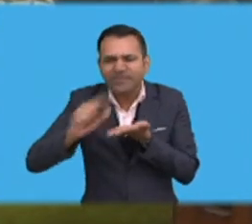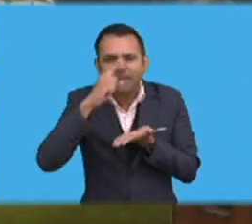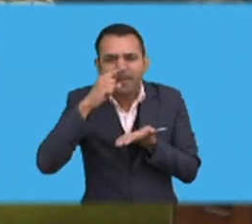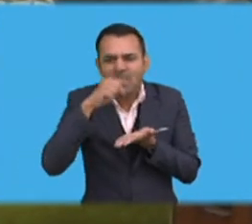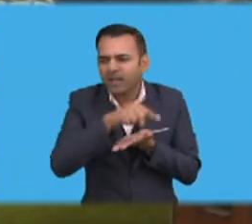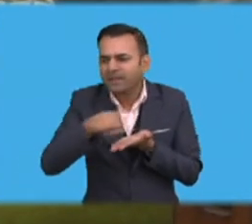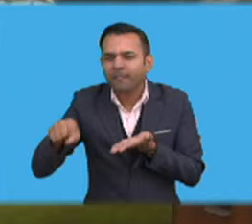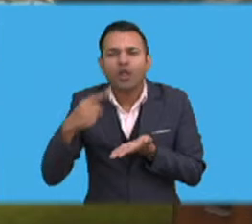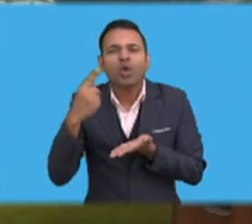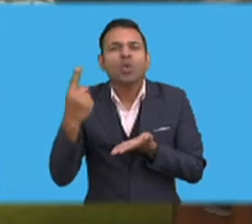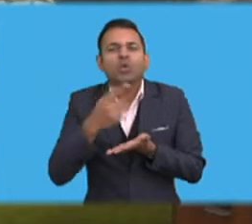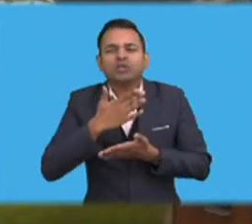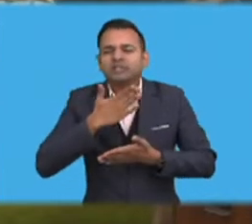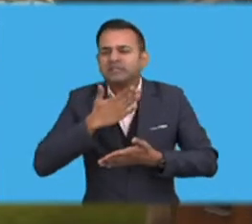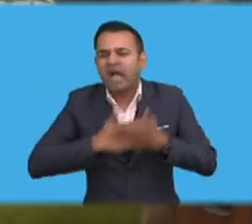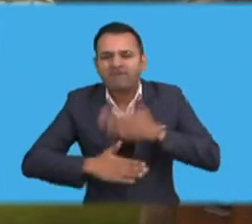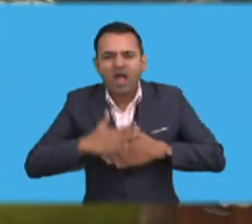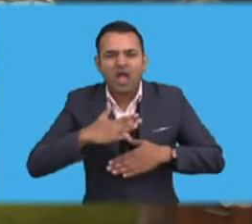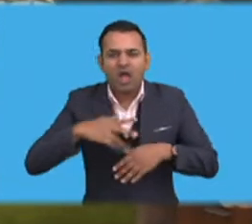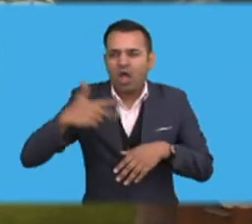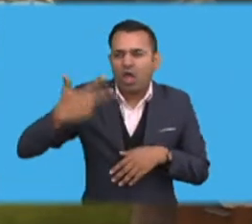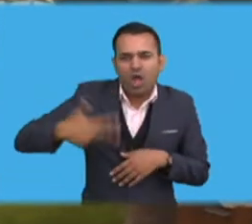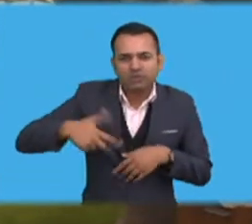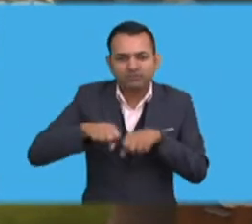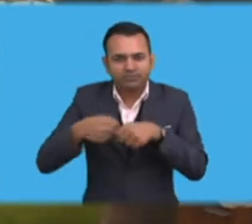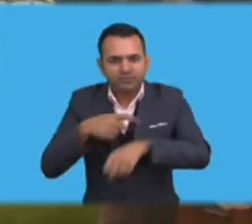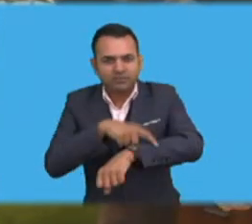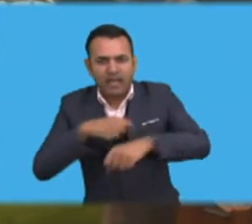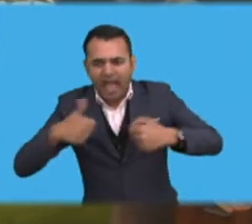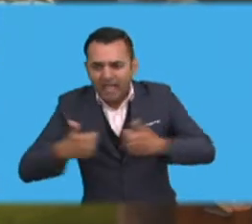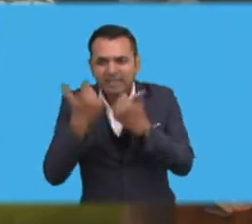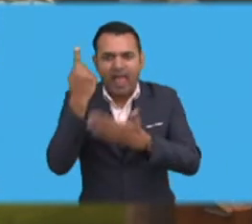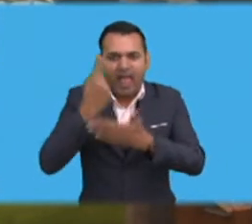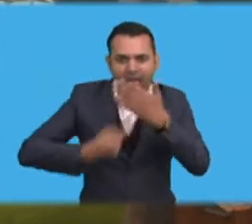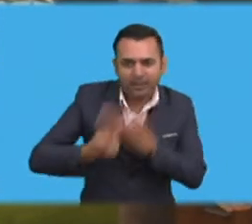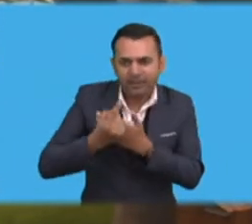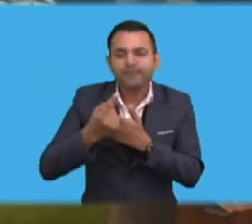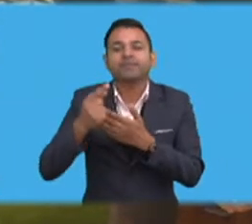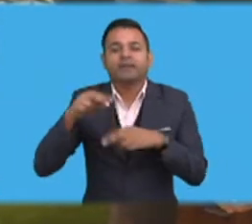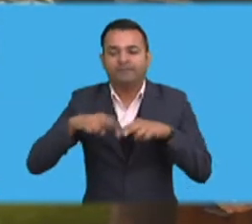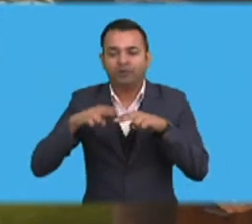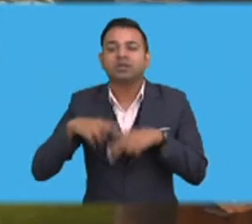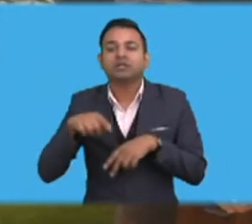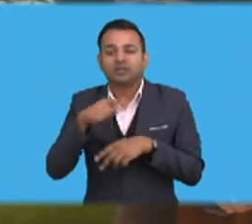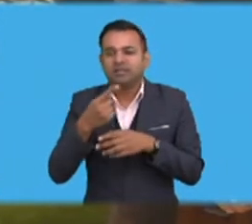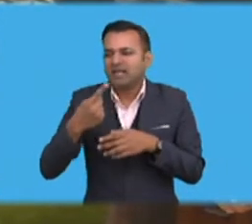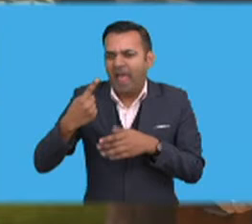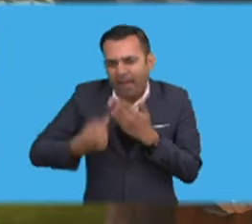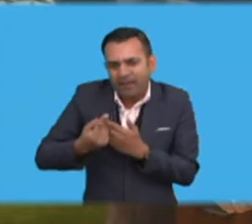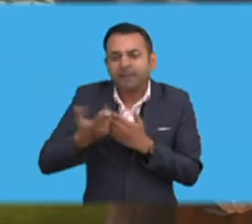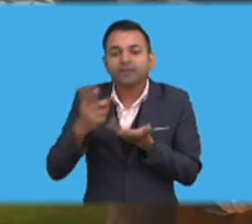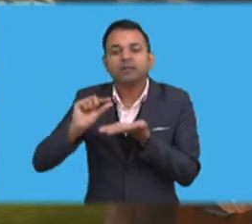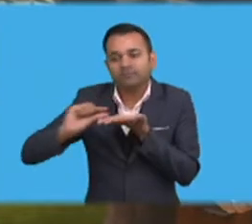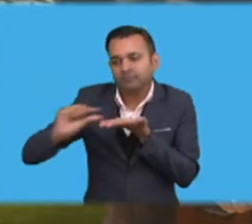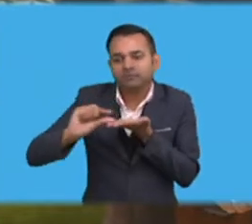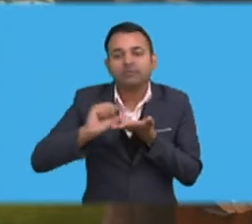a result of a motor vehicle accident in Fiji occurring on or after 1 January